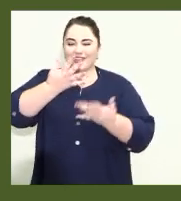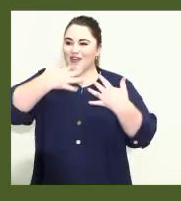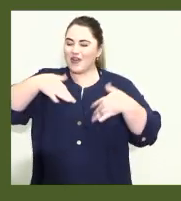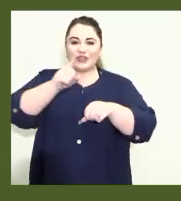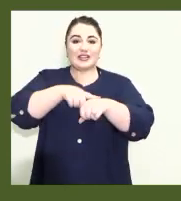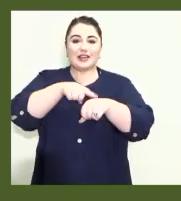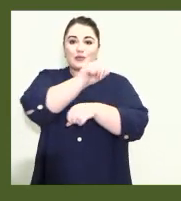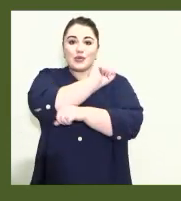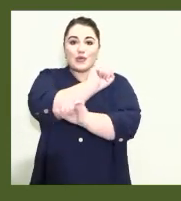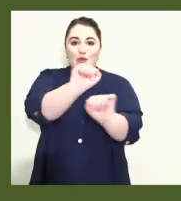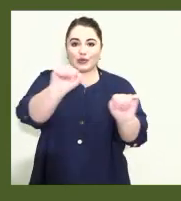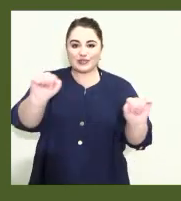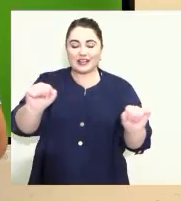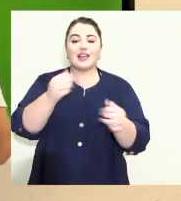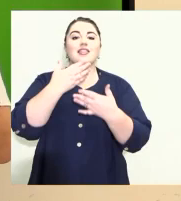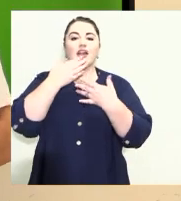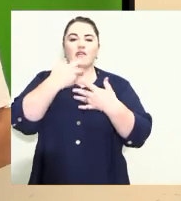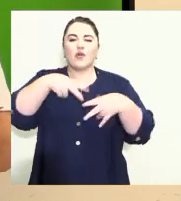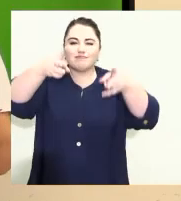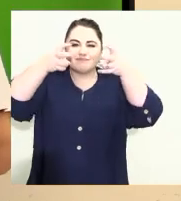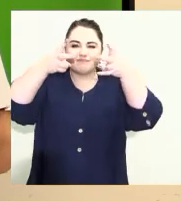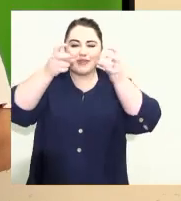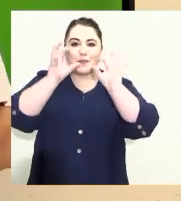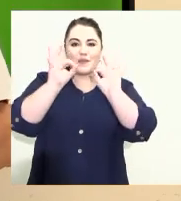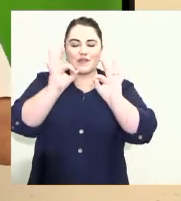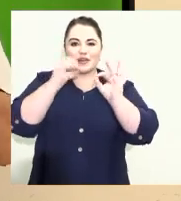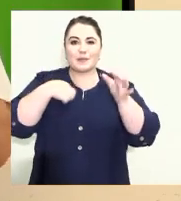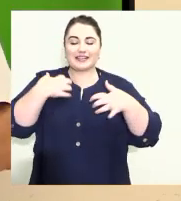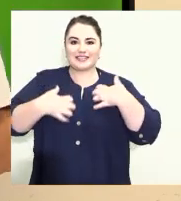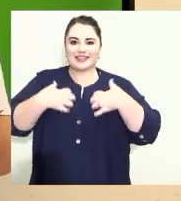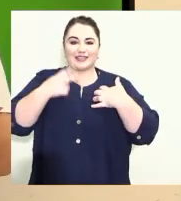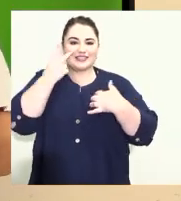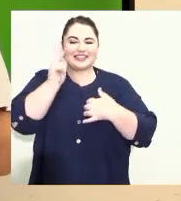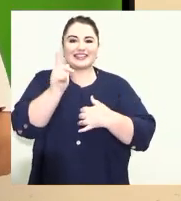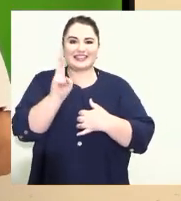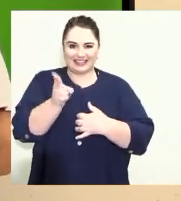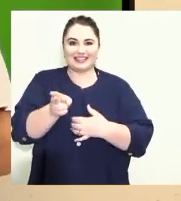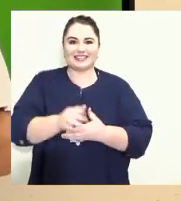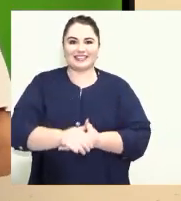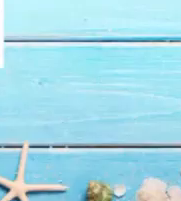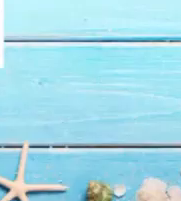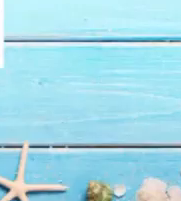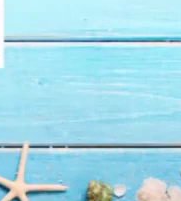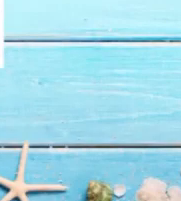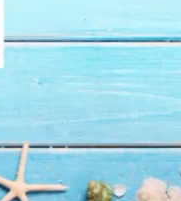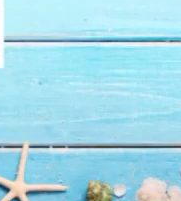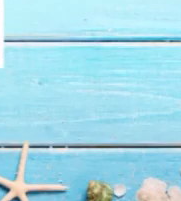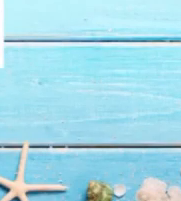you very much for your time. Thank you for listening so well. And I'm looking forward to seeing you again.